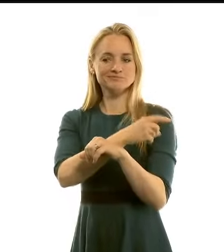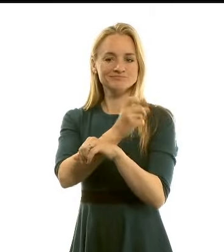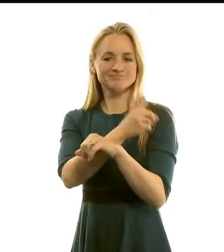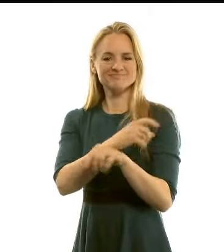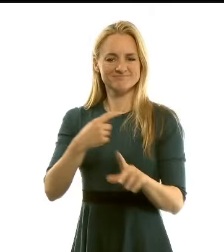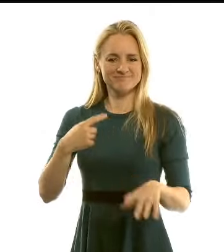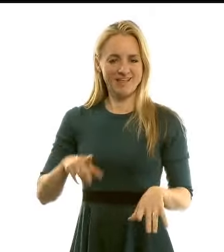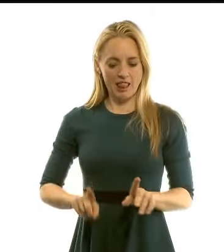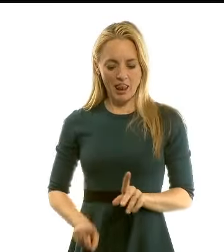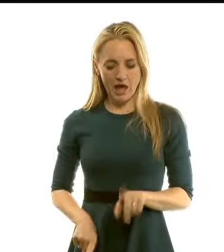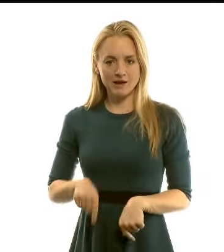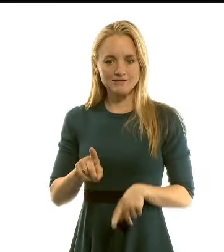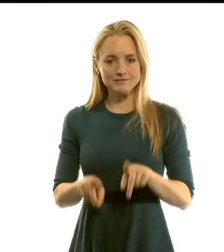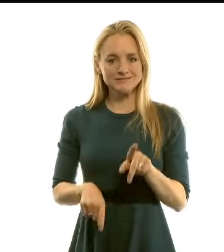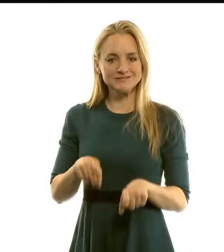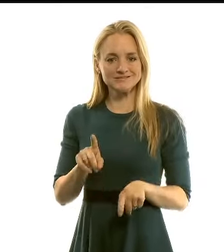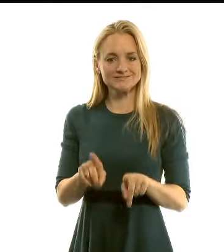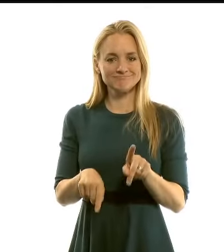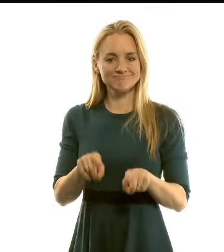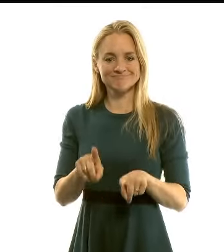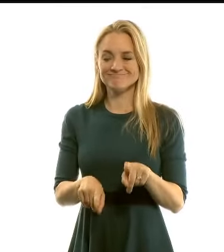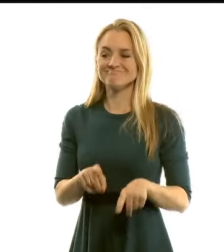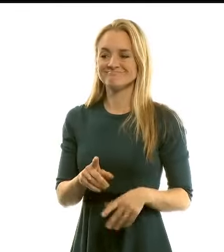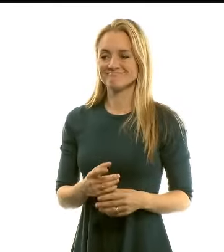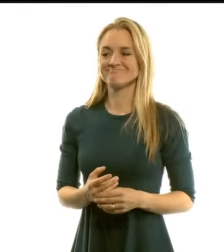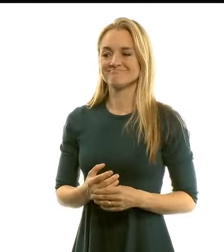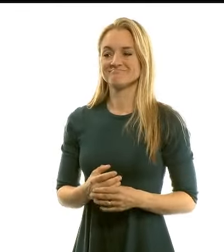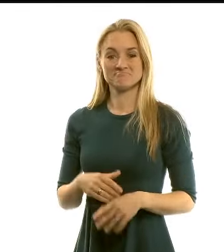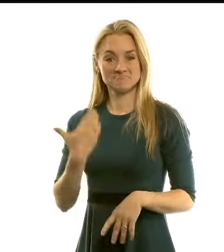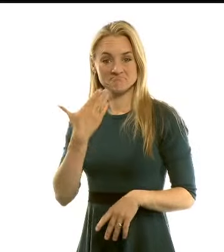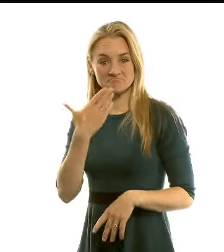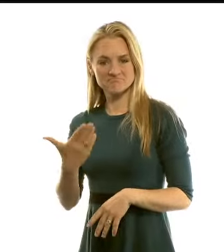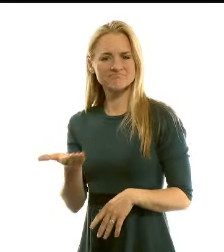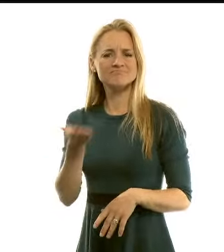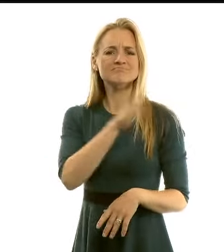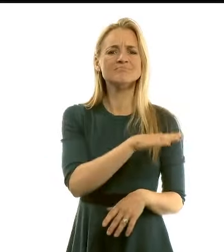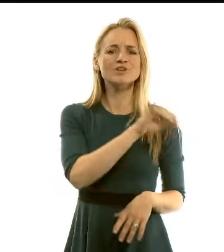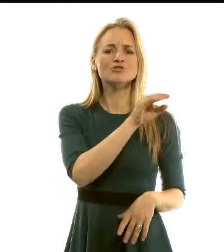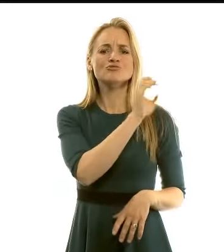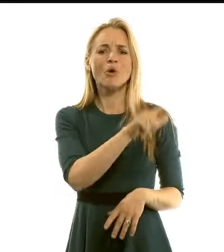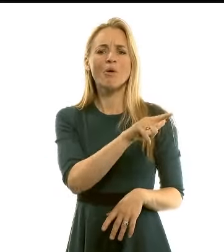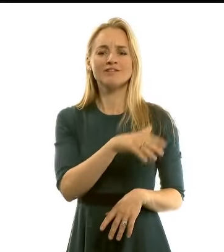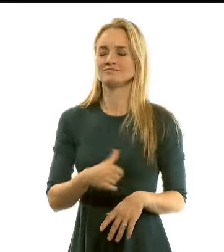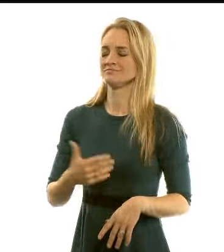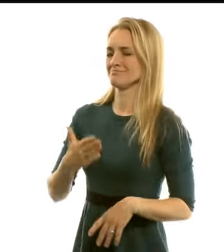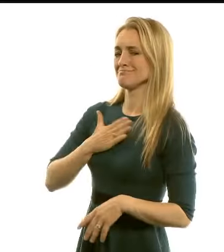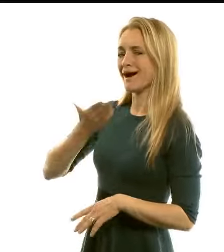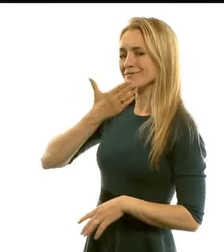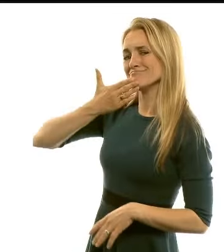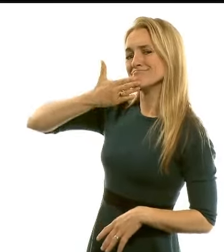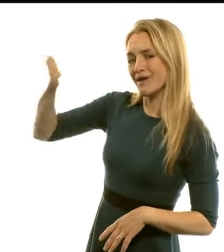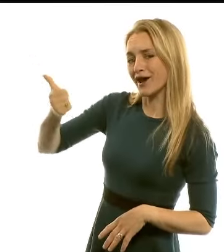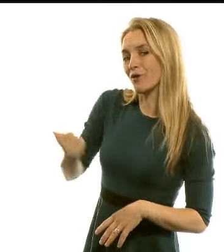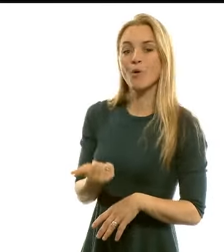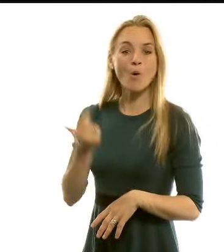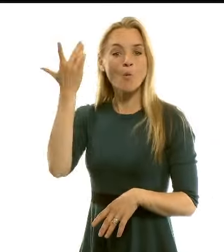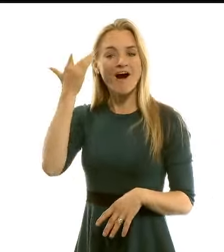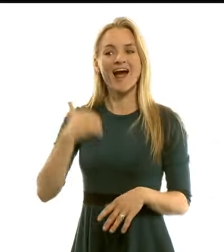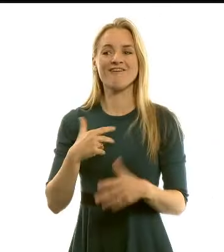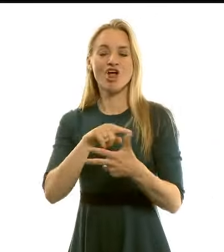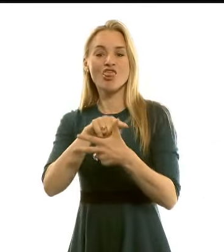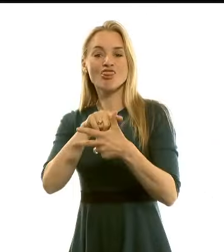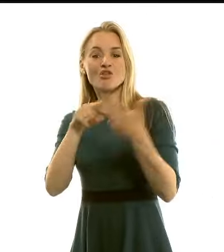So yeah. You outdone yourself there, Vic. Really great. Joel, what have you got? Mine's way better. Here's why. I got 3 LegoCon